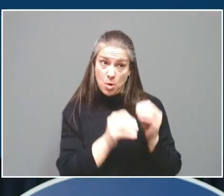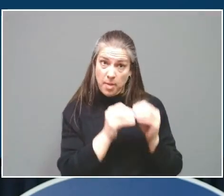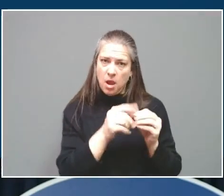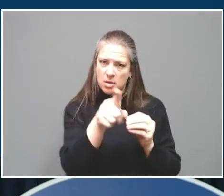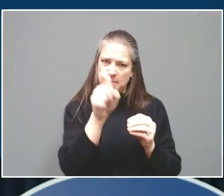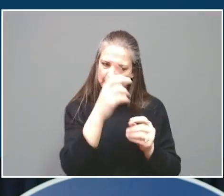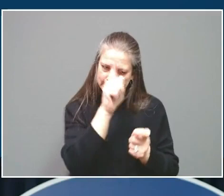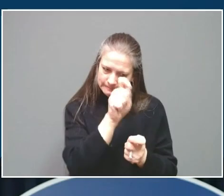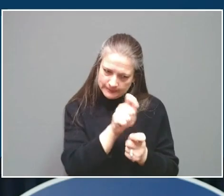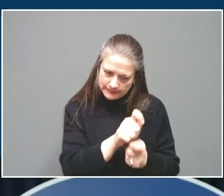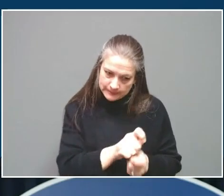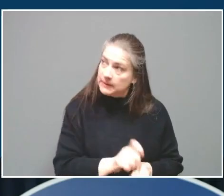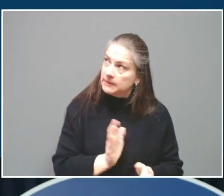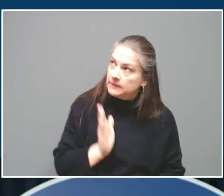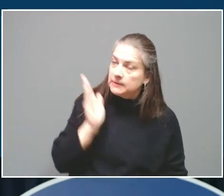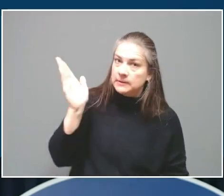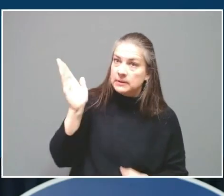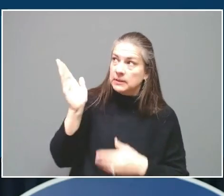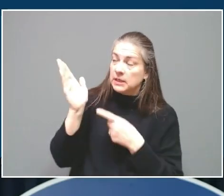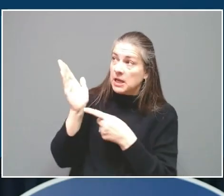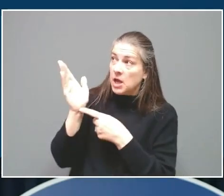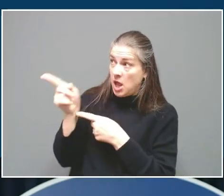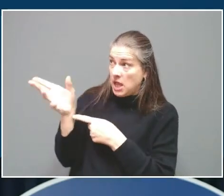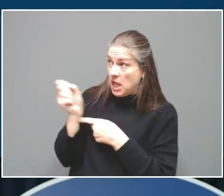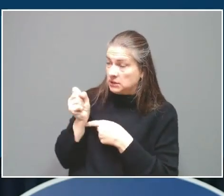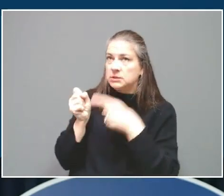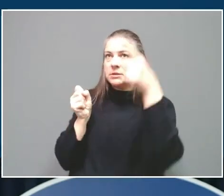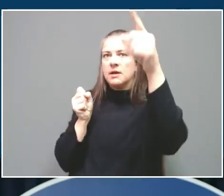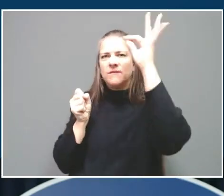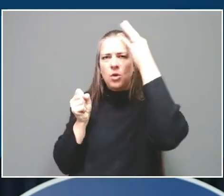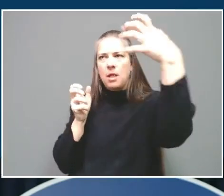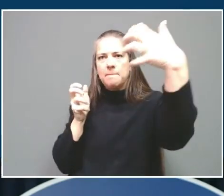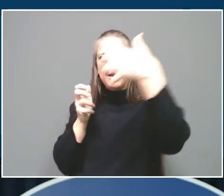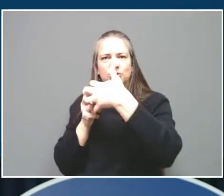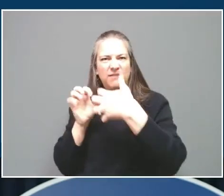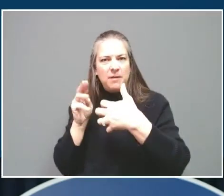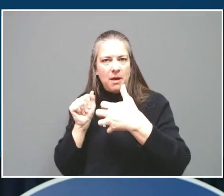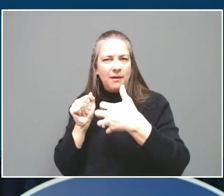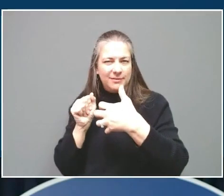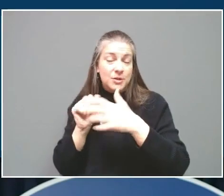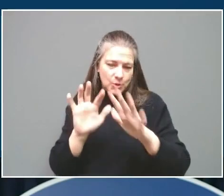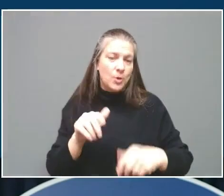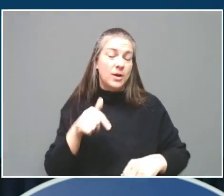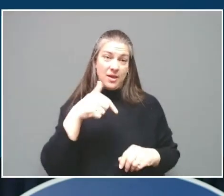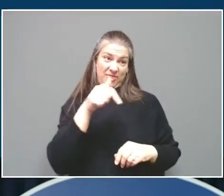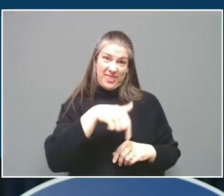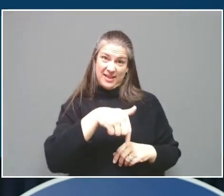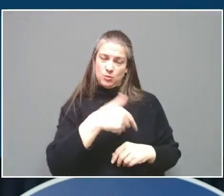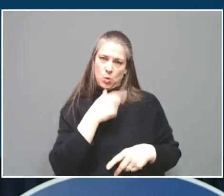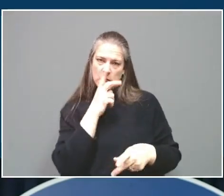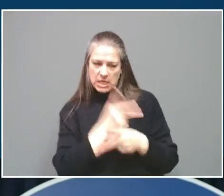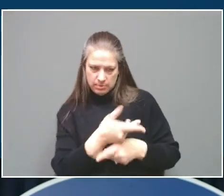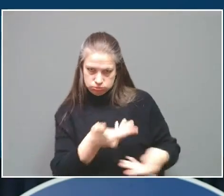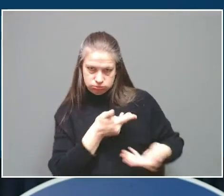the engineering. The FEMA match, you have to know how much it is. So this fund is going to be active, very active, for the rest of this